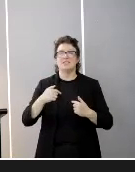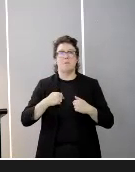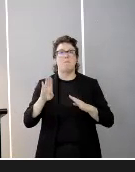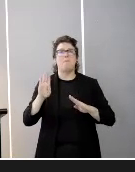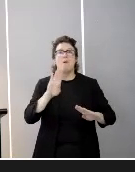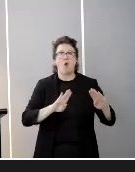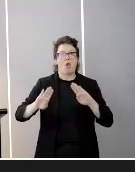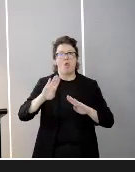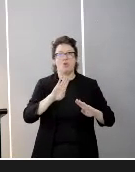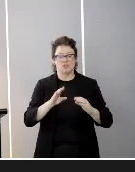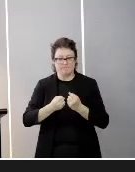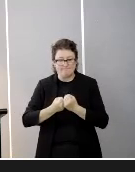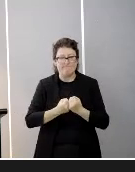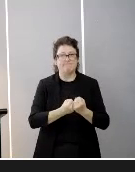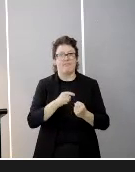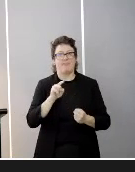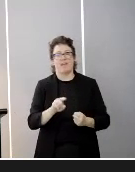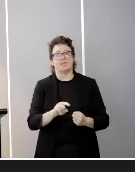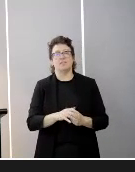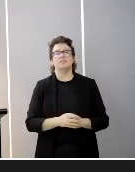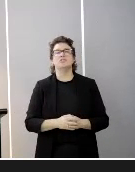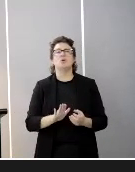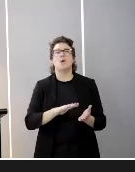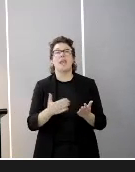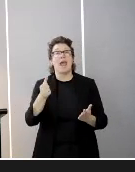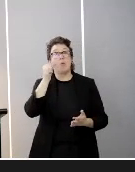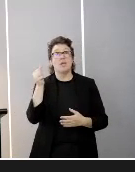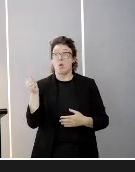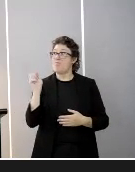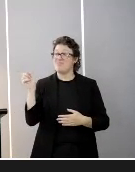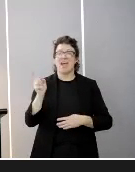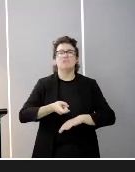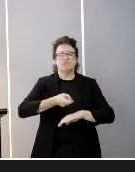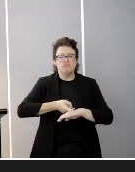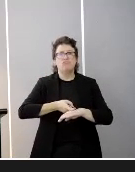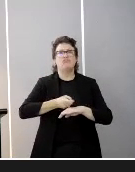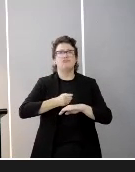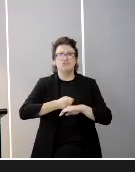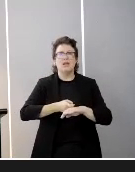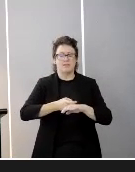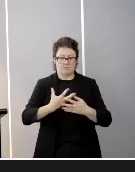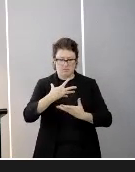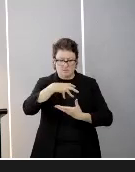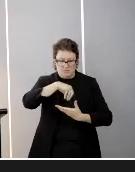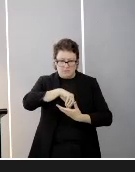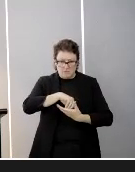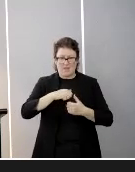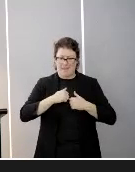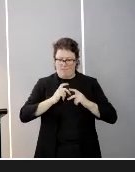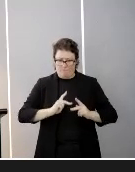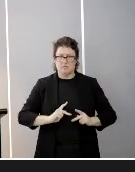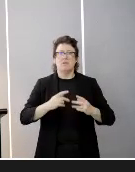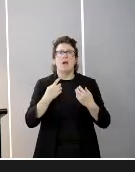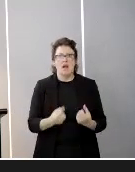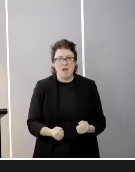driven. And we now know that this circadian system kind of regulates most of our behavior and physiology.